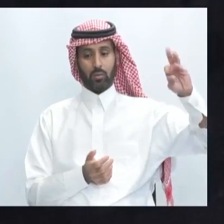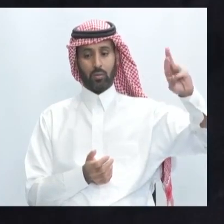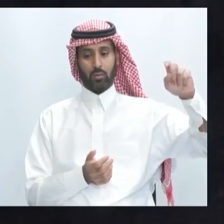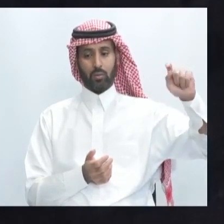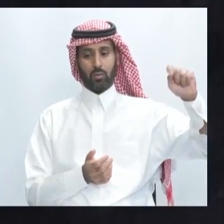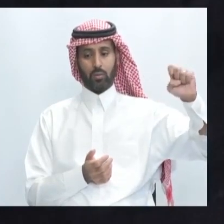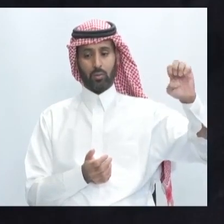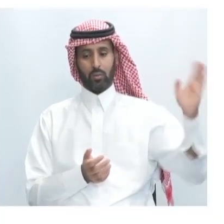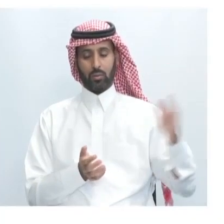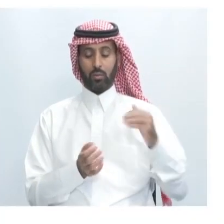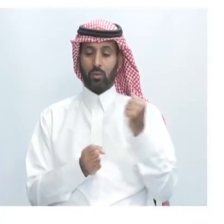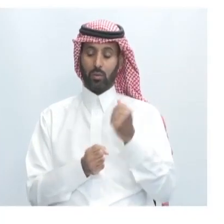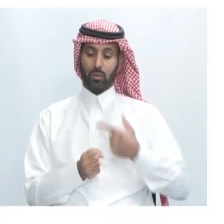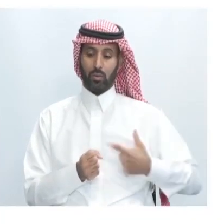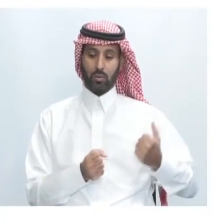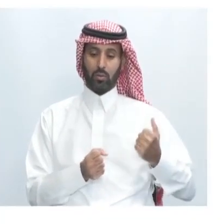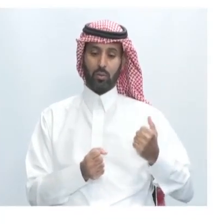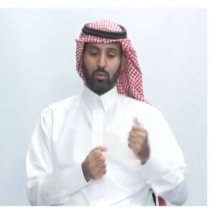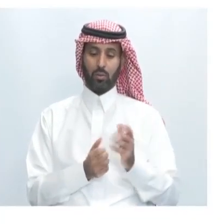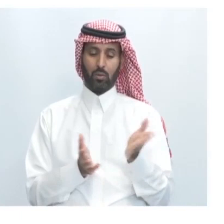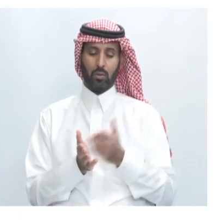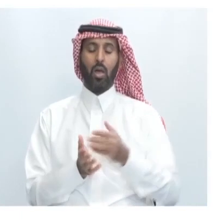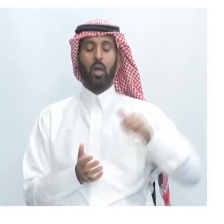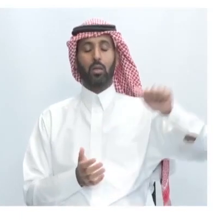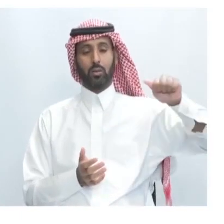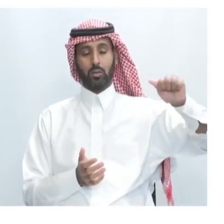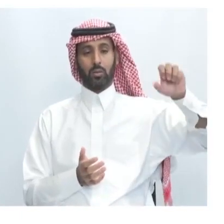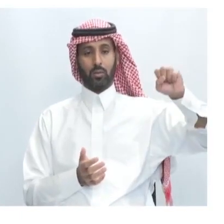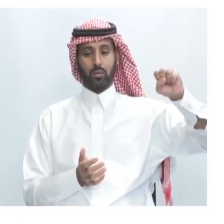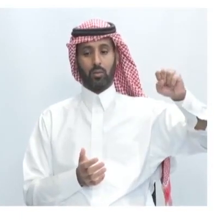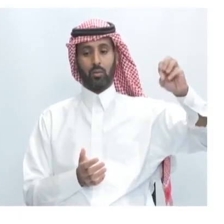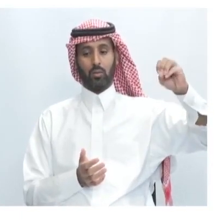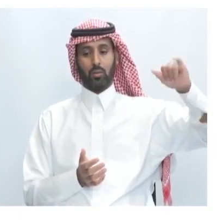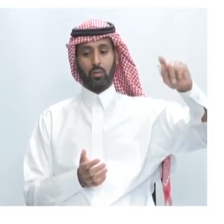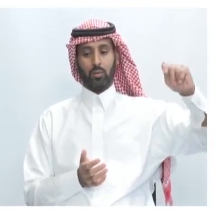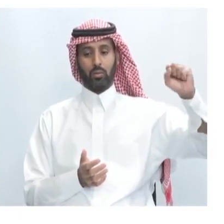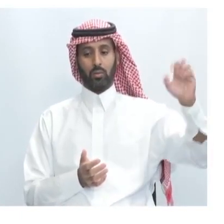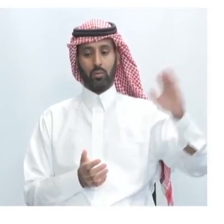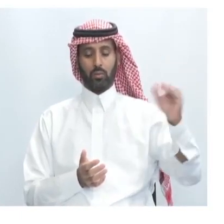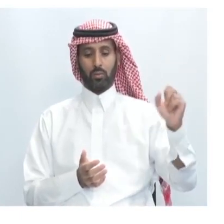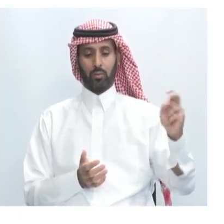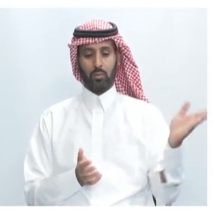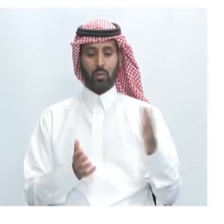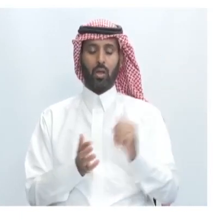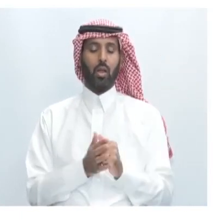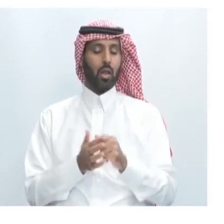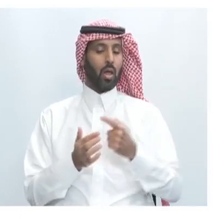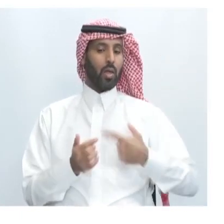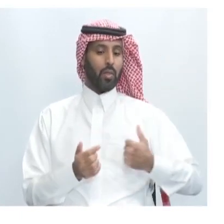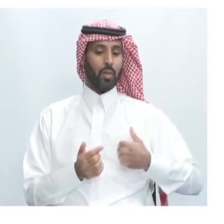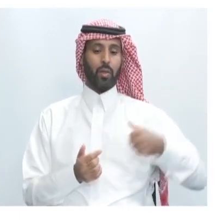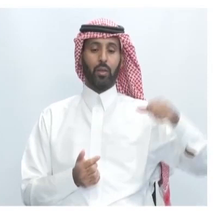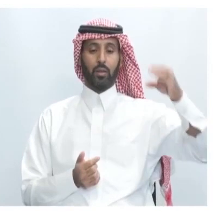Yes, that's correct. It's the word association. The next one, creation. The noun is creation. What's the